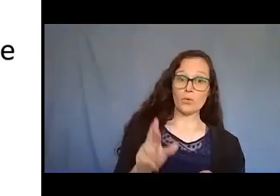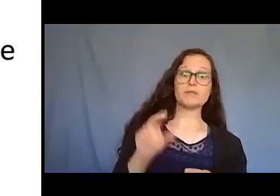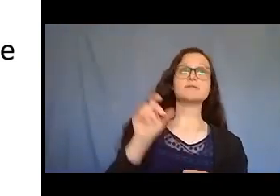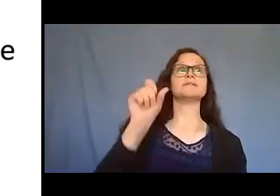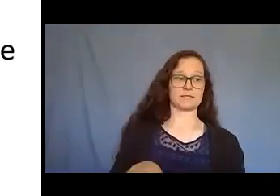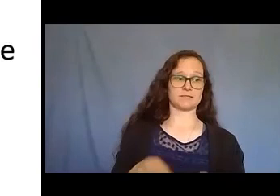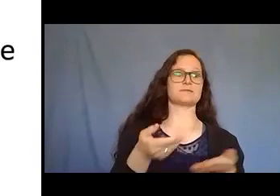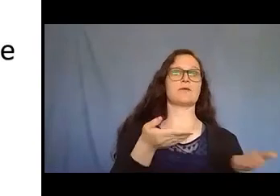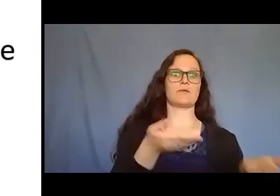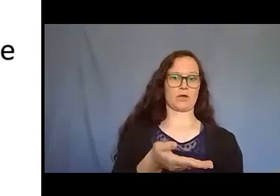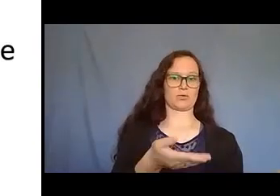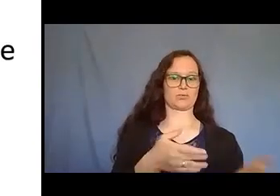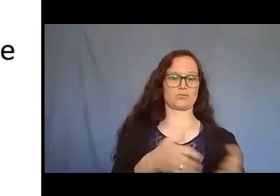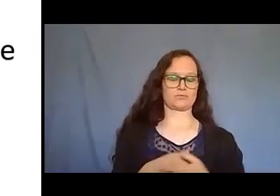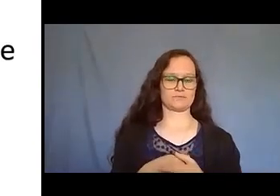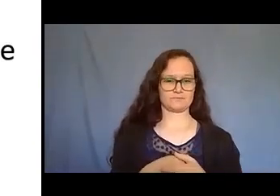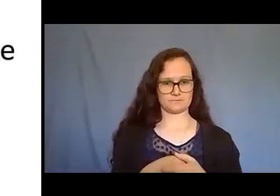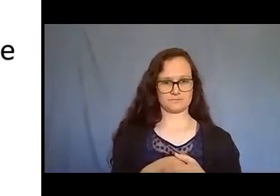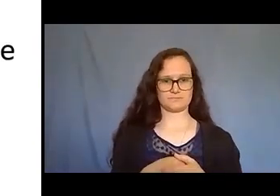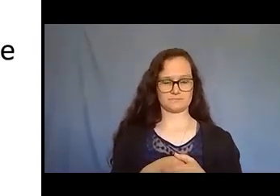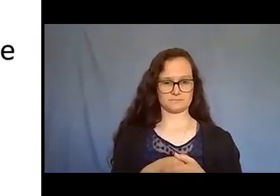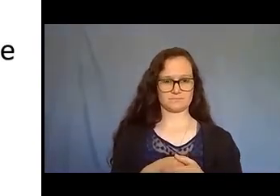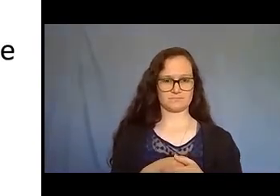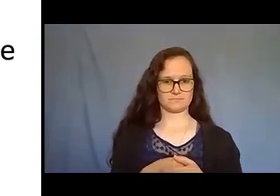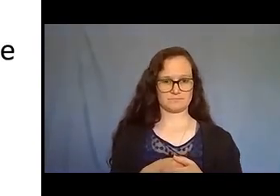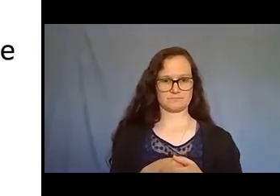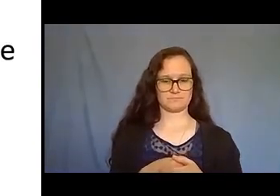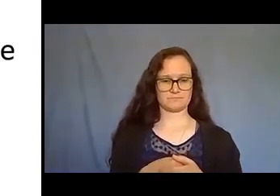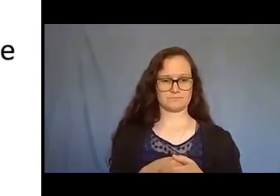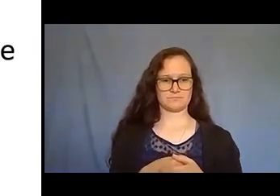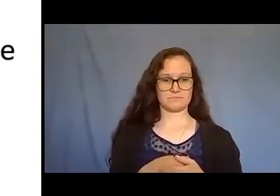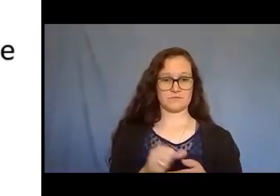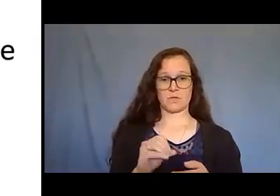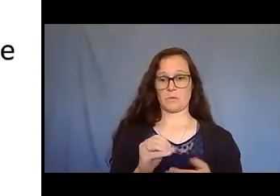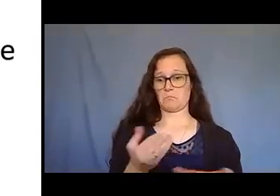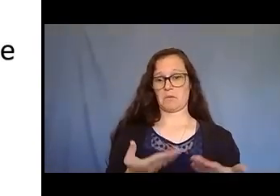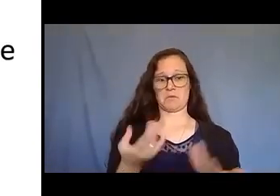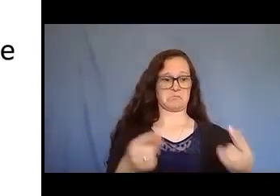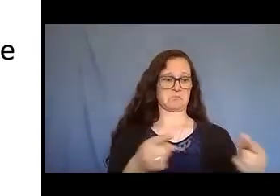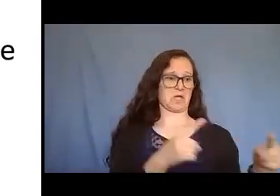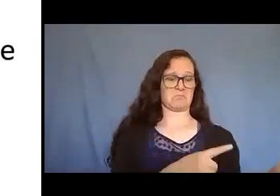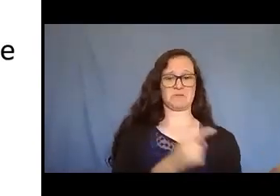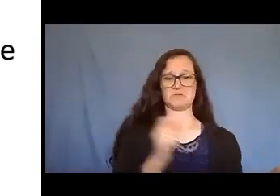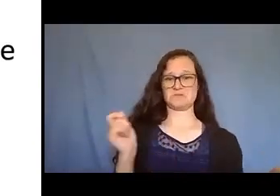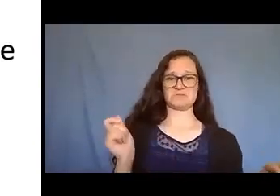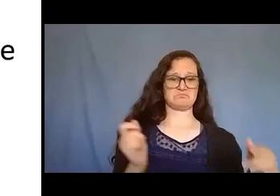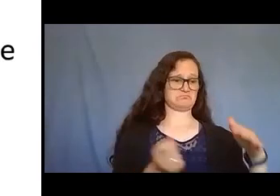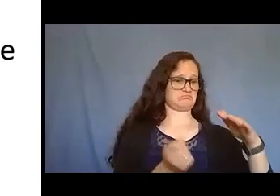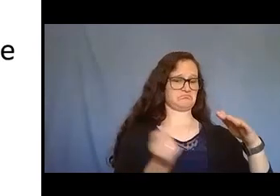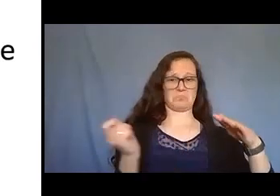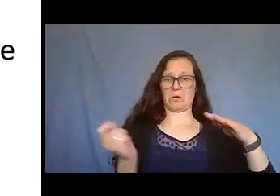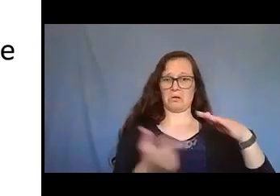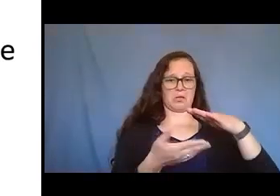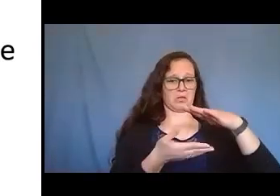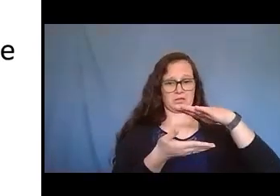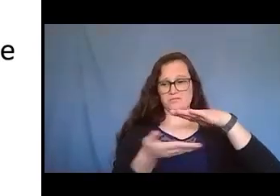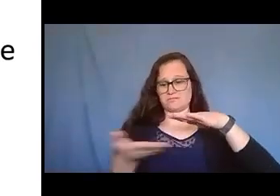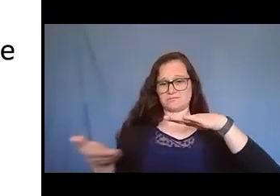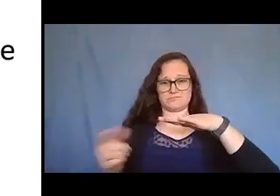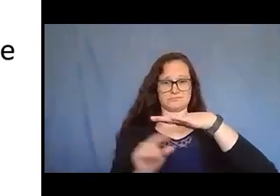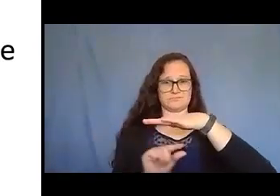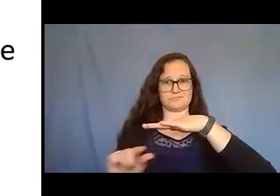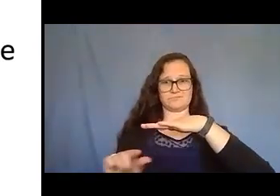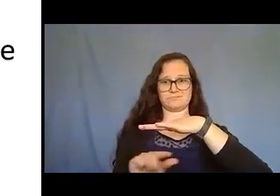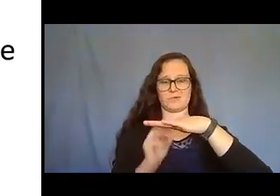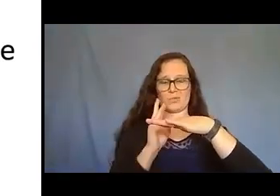other extreme, those conditions are ubiquitous everywhere in the subsurface. So, and it makes sense. We're